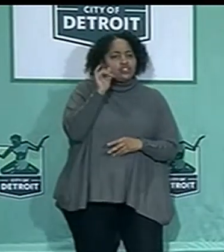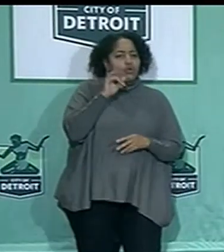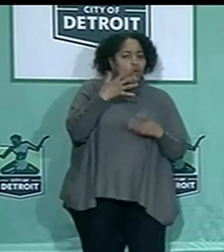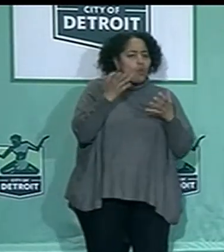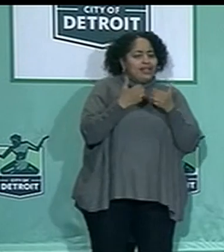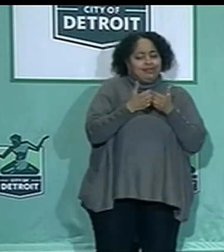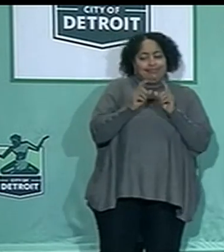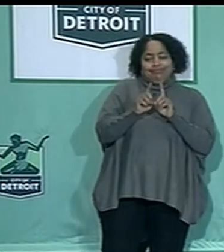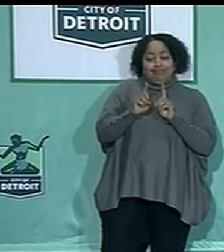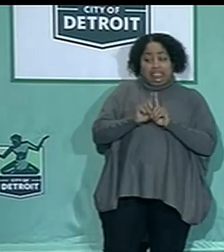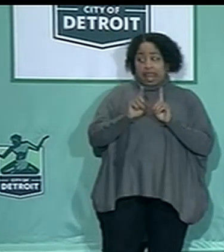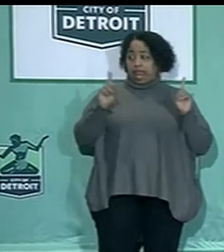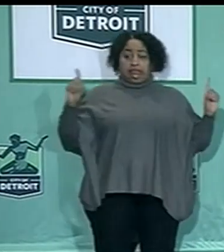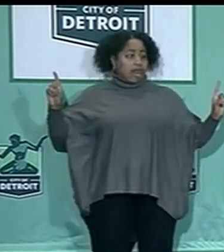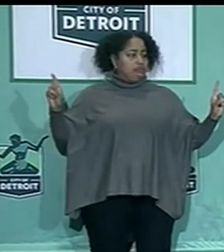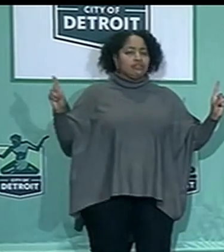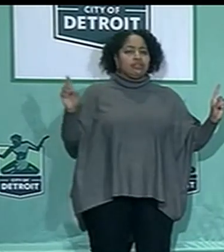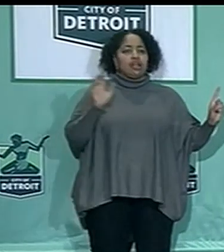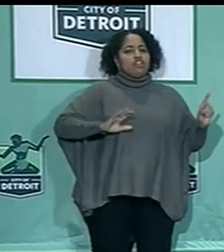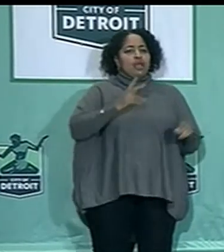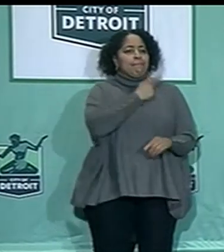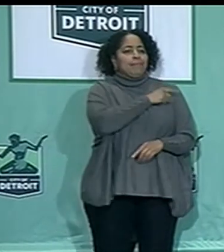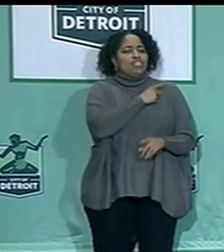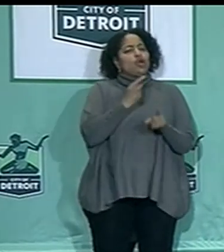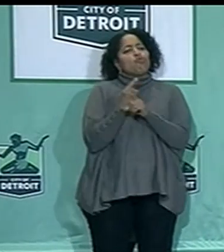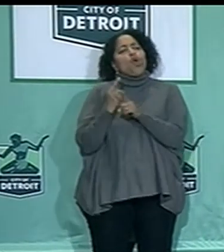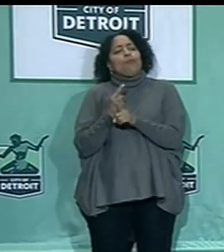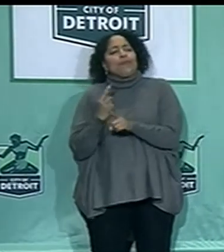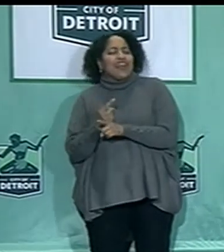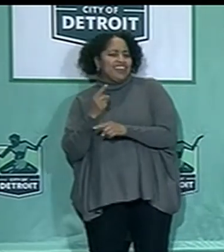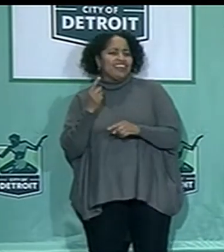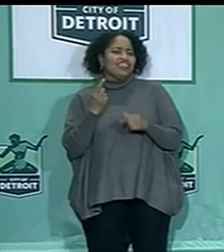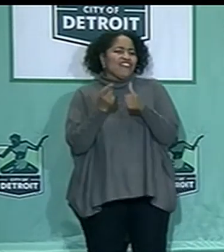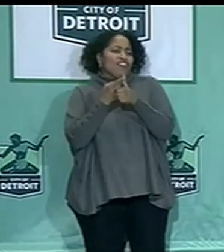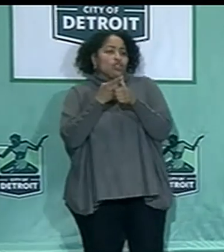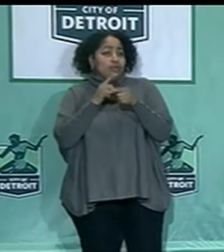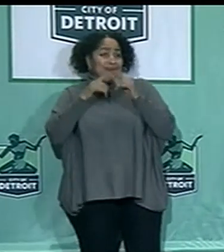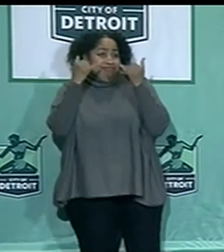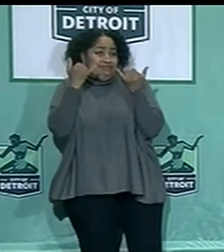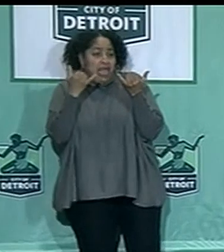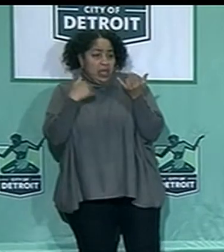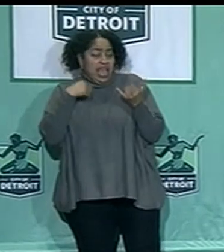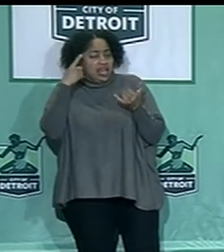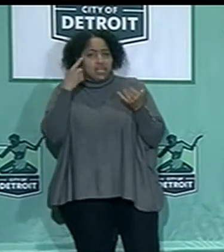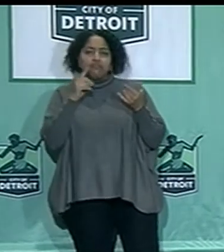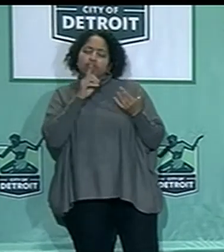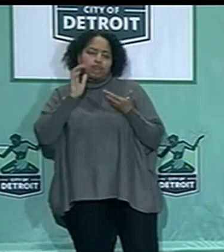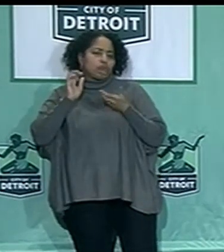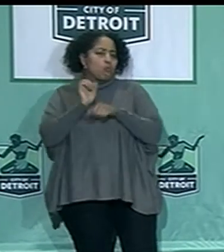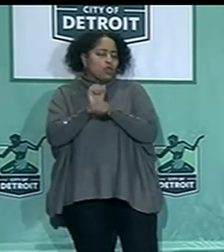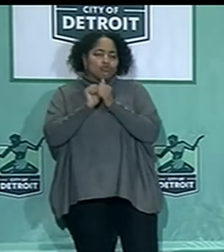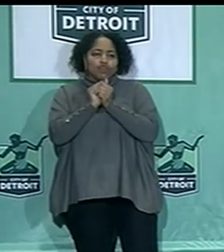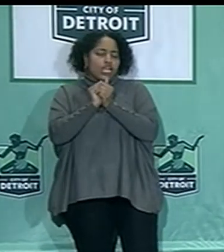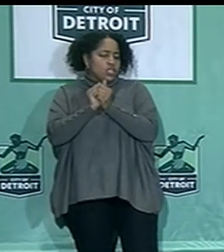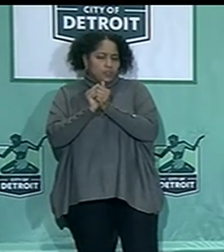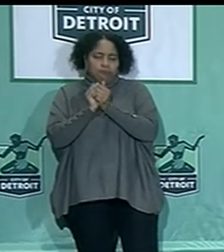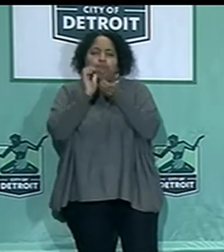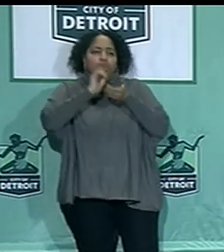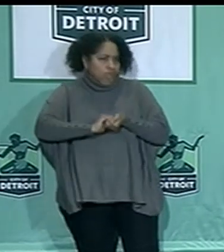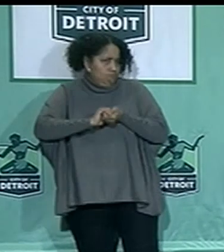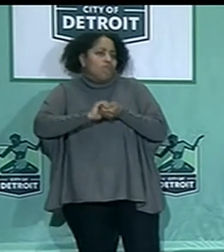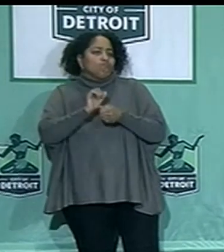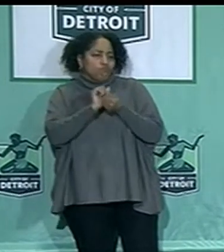segregate their patients appropriately first. But now I think they're completely cooperative in getting their